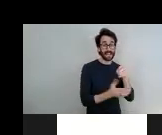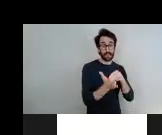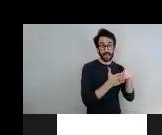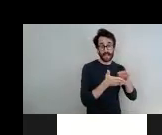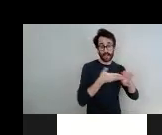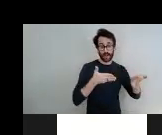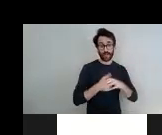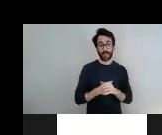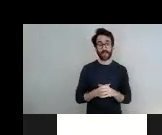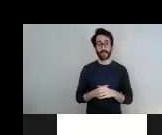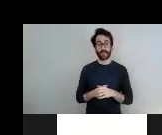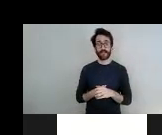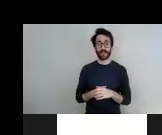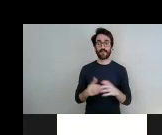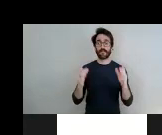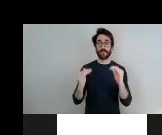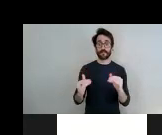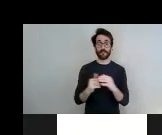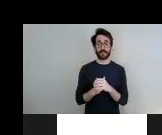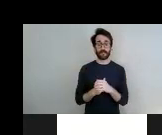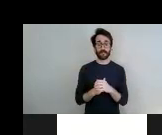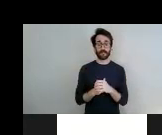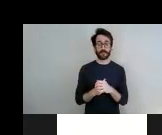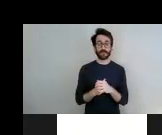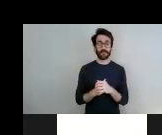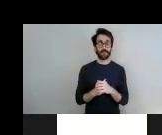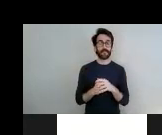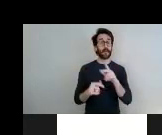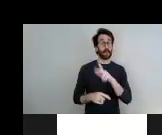And third, personal info, number of reports,